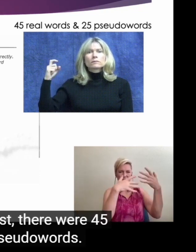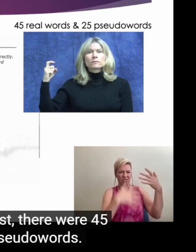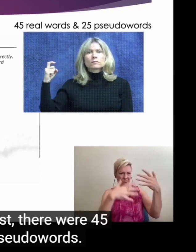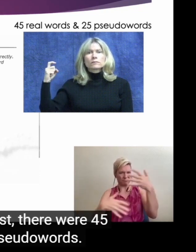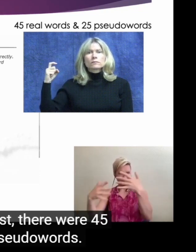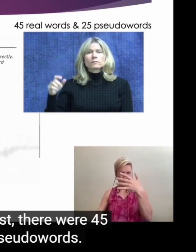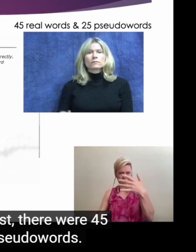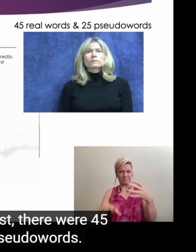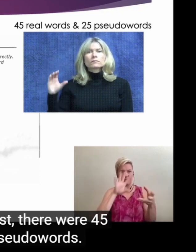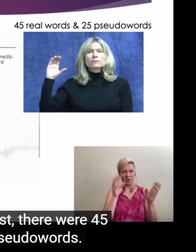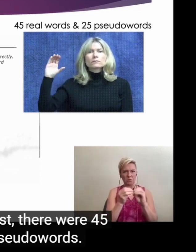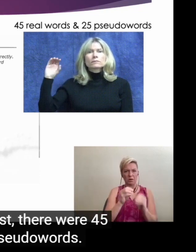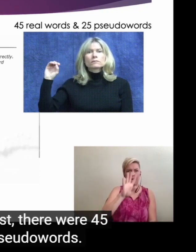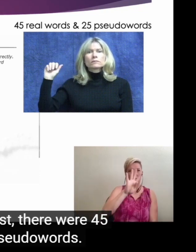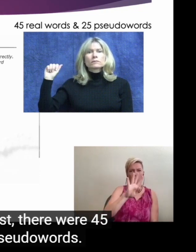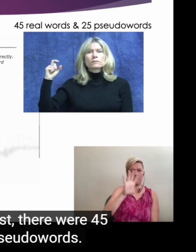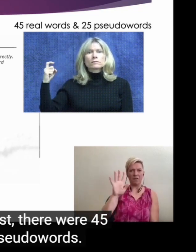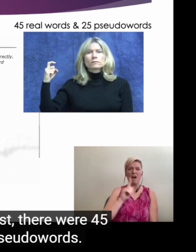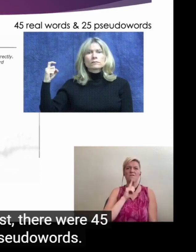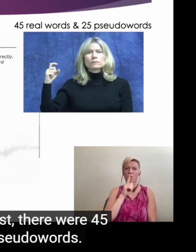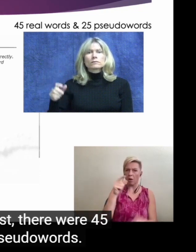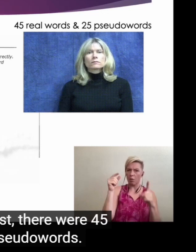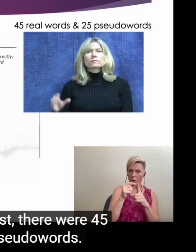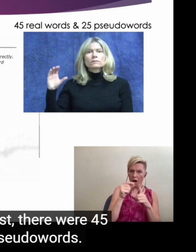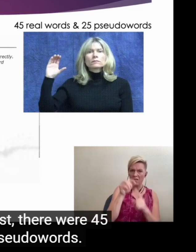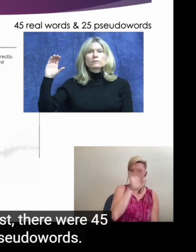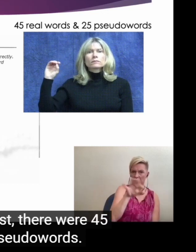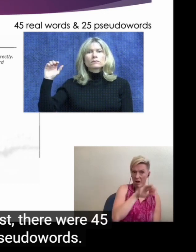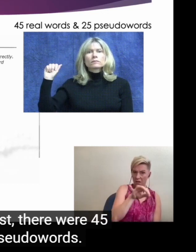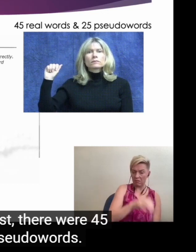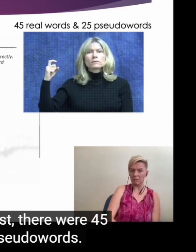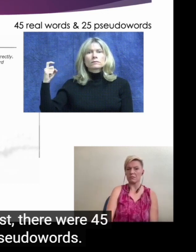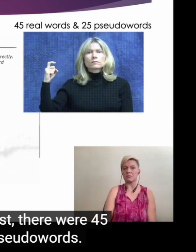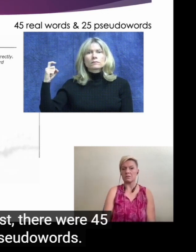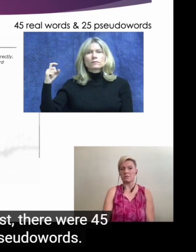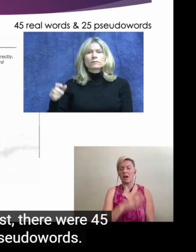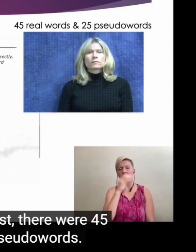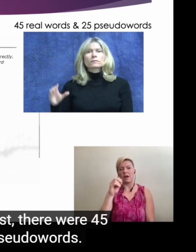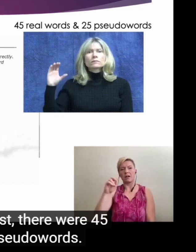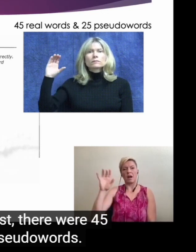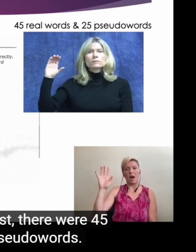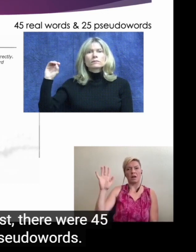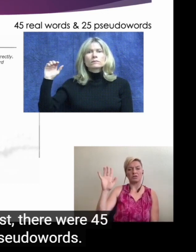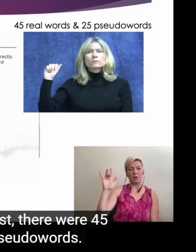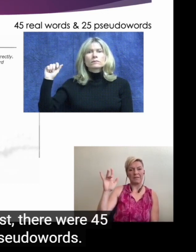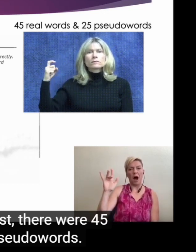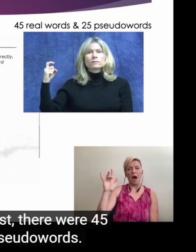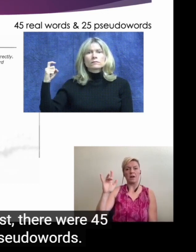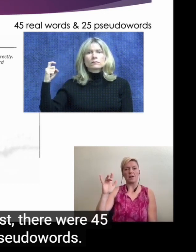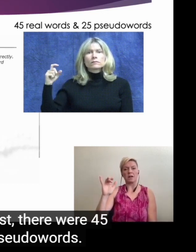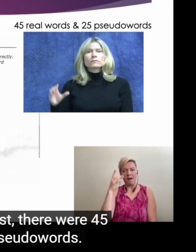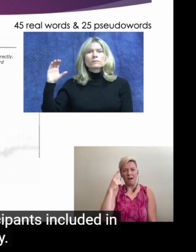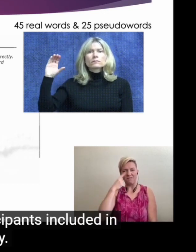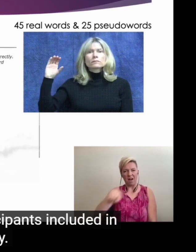Of the 70 items on the list, there were 45 real words and 25 pseudo words.